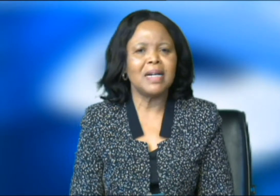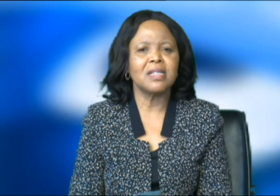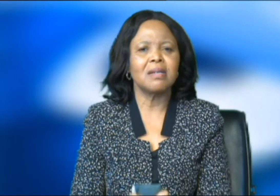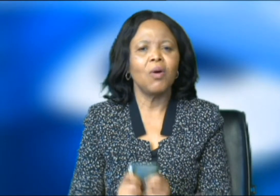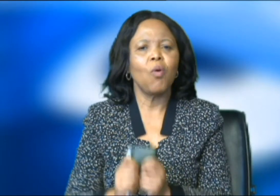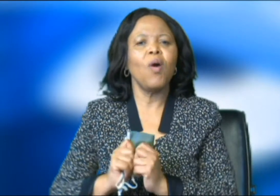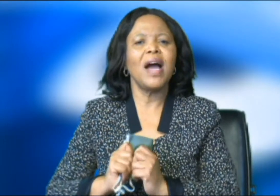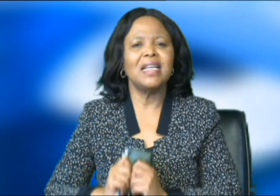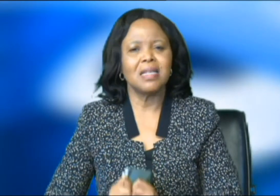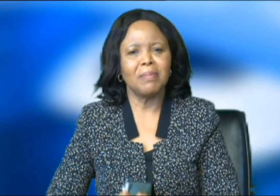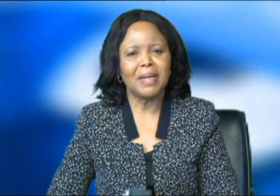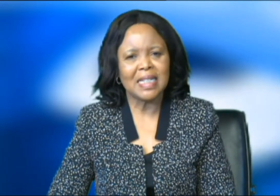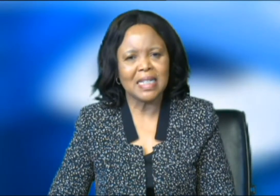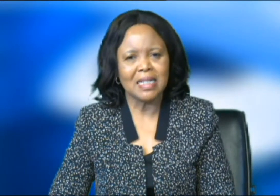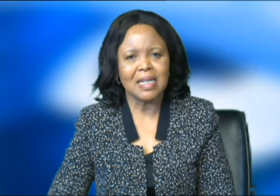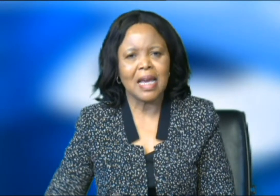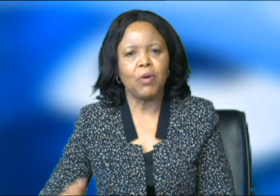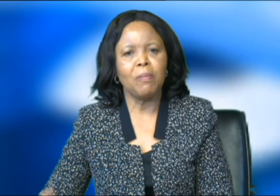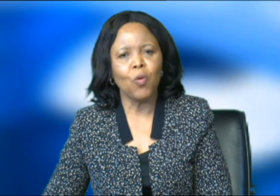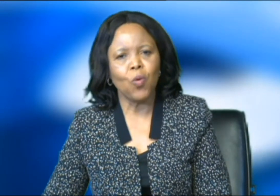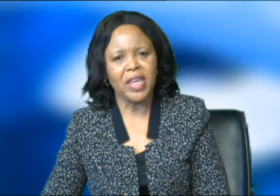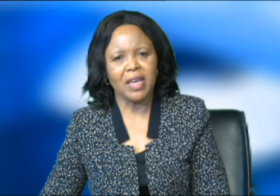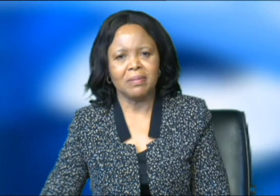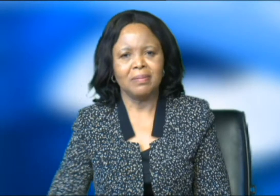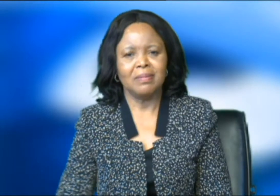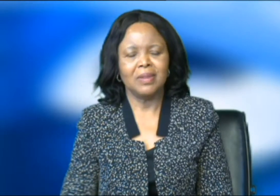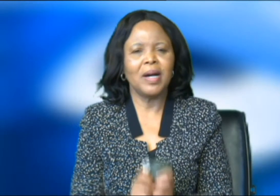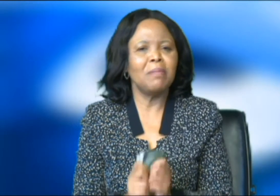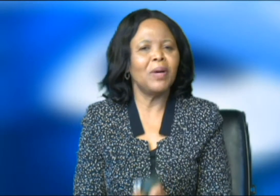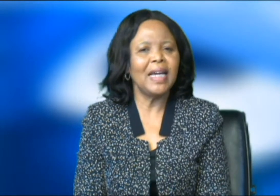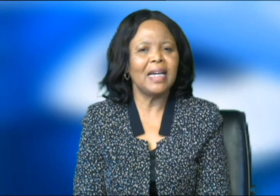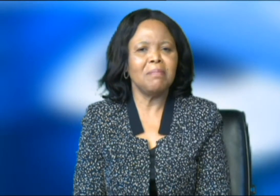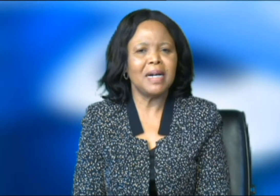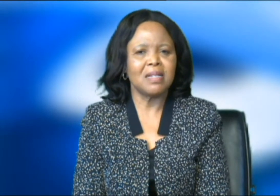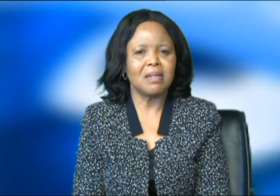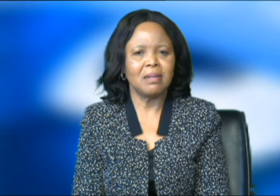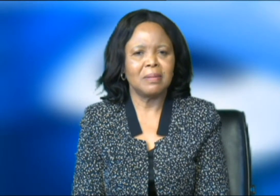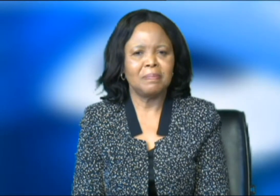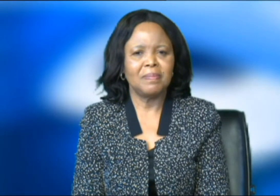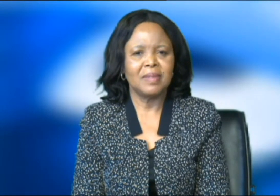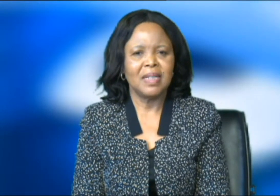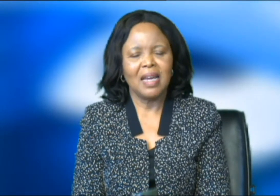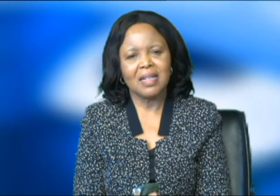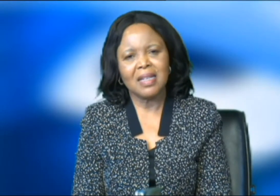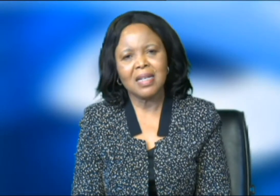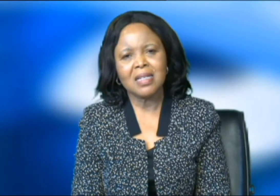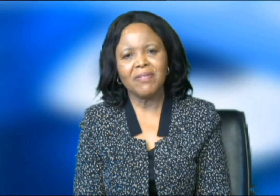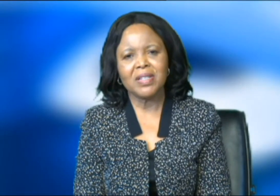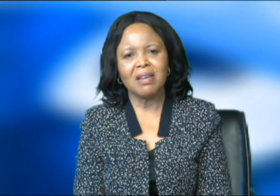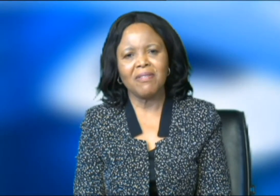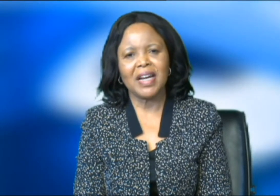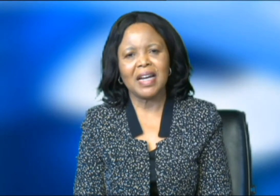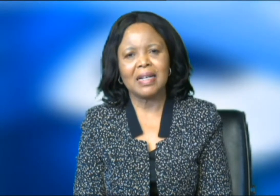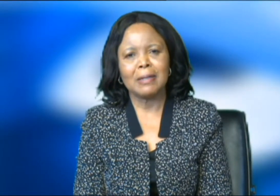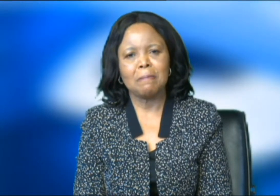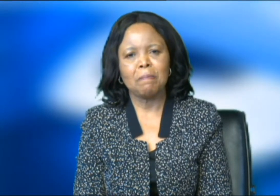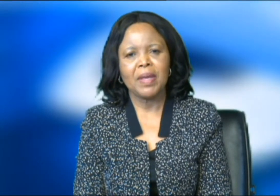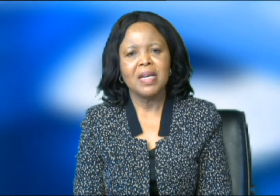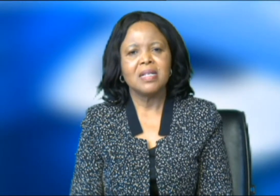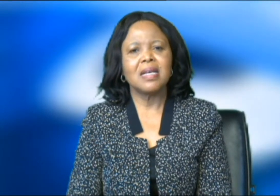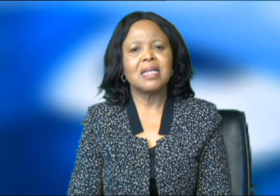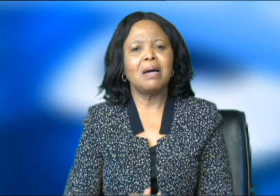nawude imask ungayisebenzisi yalomunye ungayiboleka imask ngiyacela sive singive